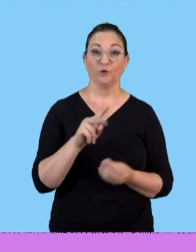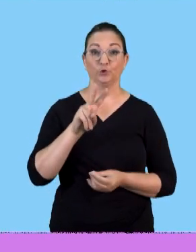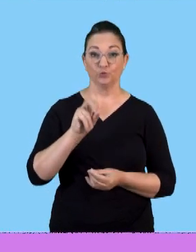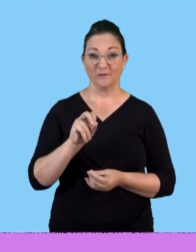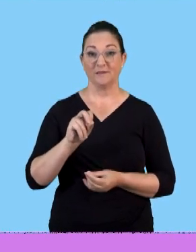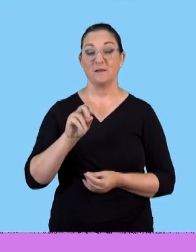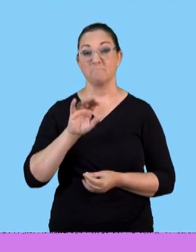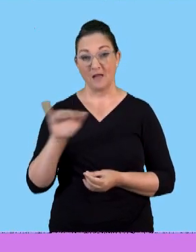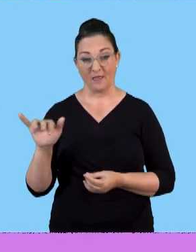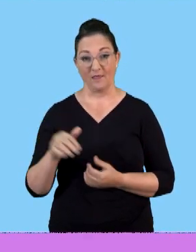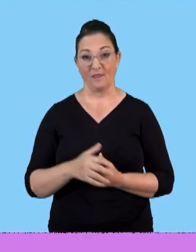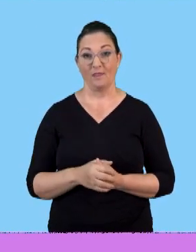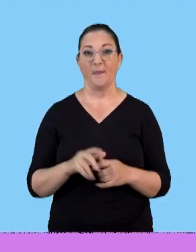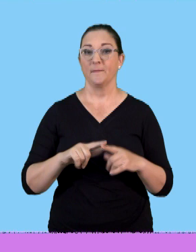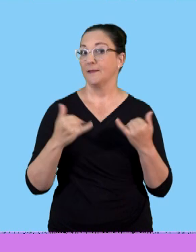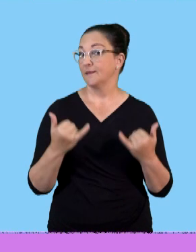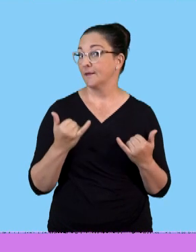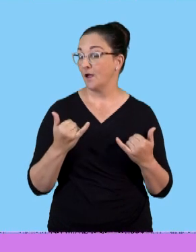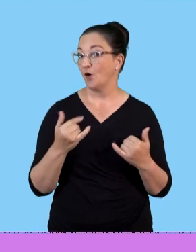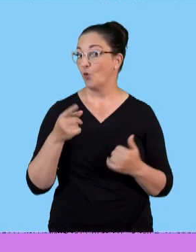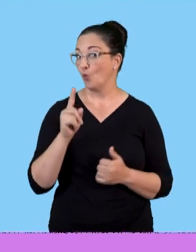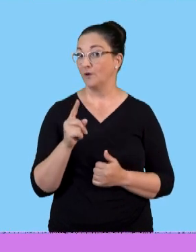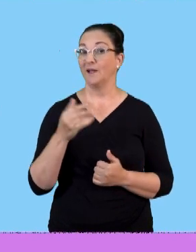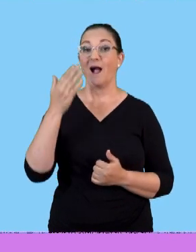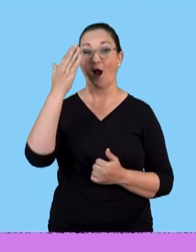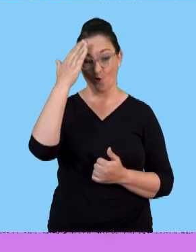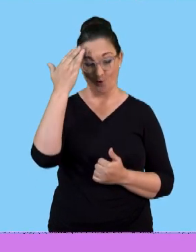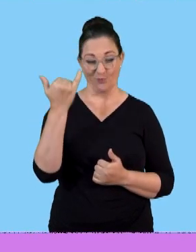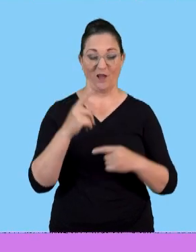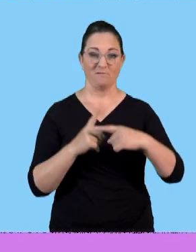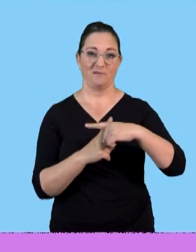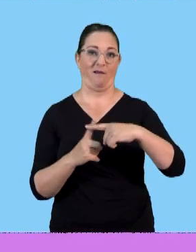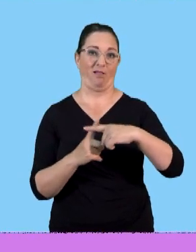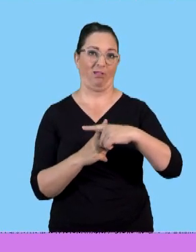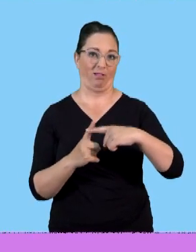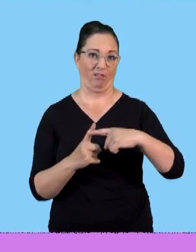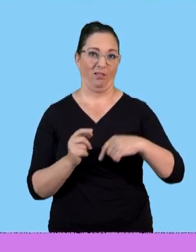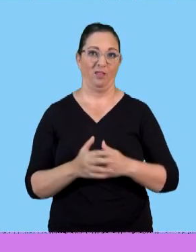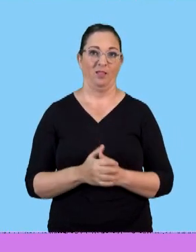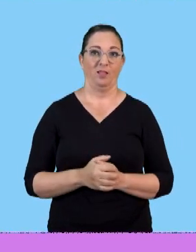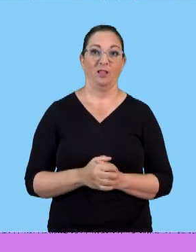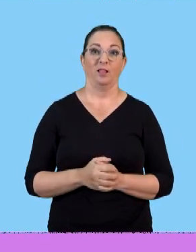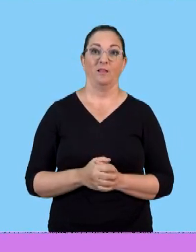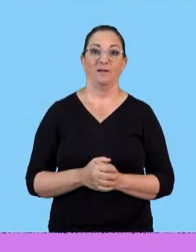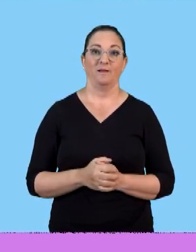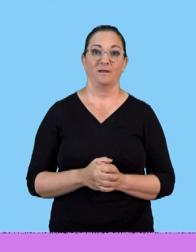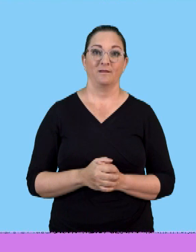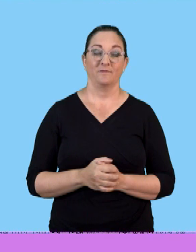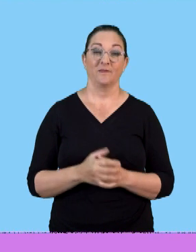million. Okay, so what will need to happen now? Now I know what the scale is. So therefore, I will